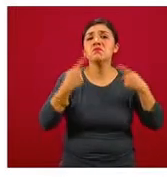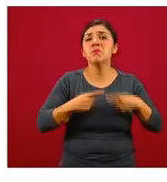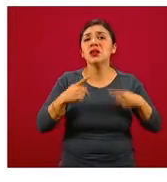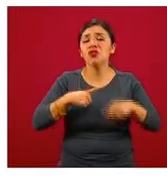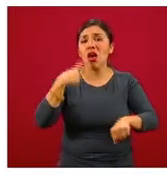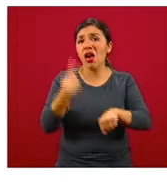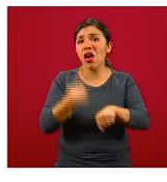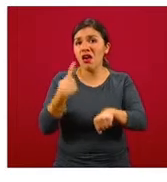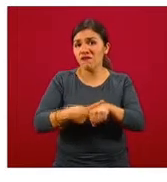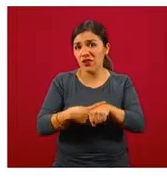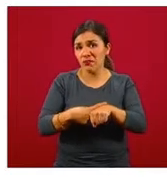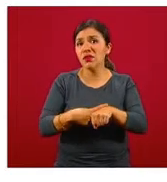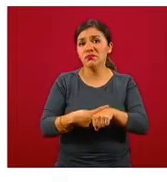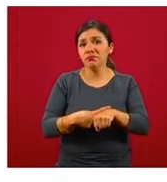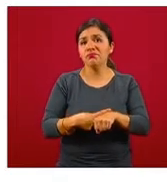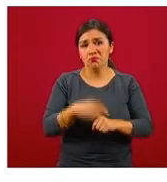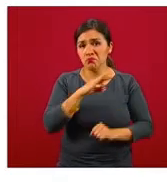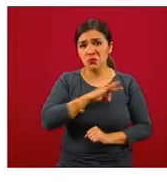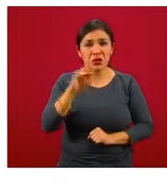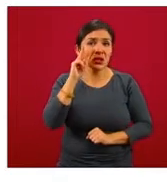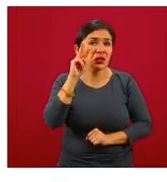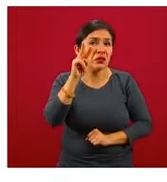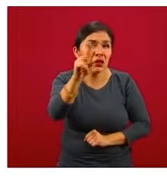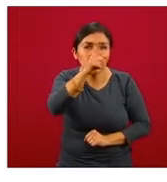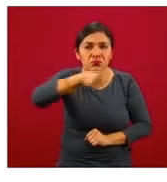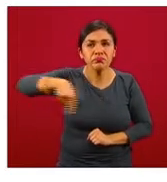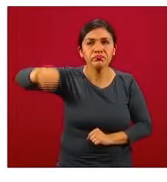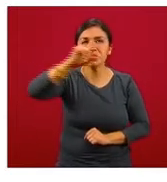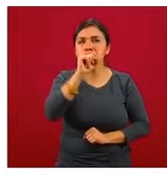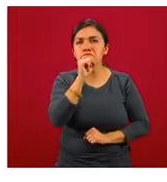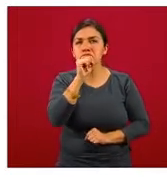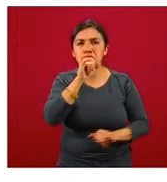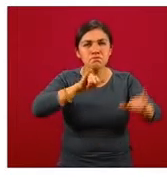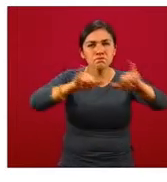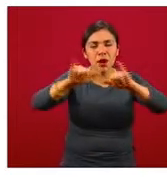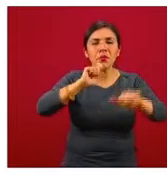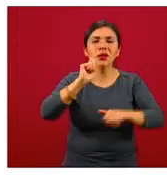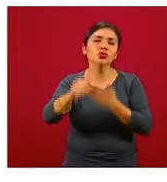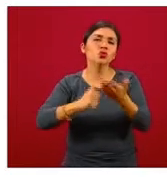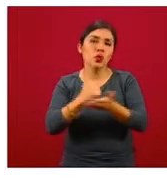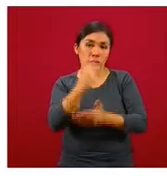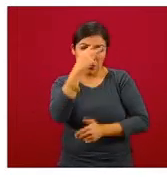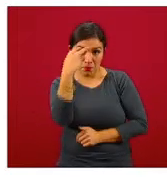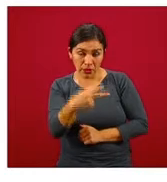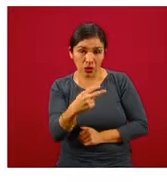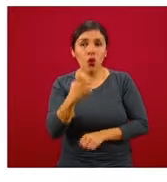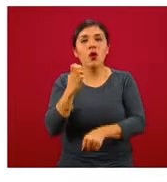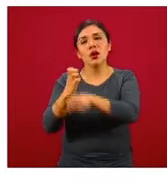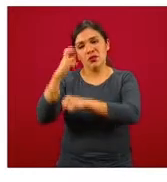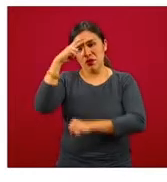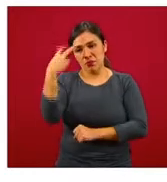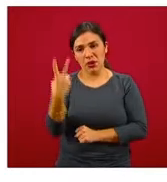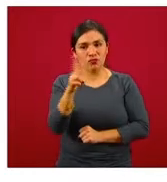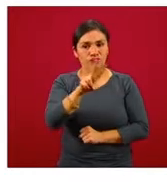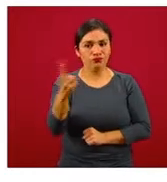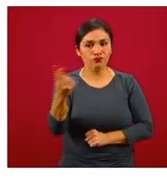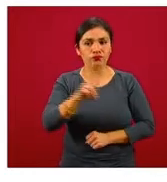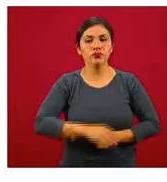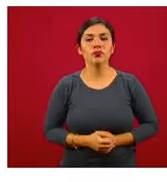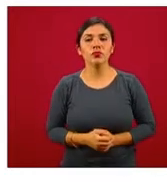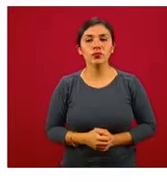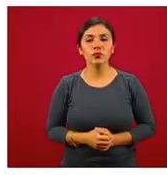3,000 cumulative cases. We can see that very clearly with the map It's the state of Mexico and Mexico En la City.